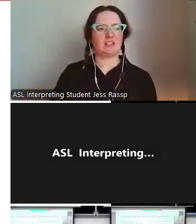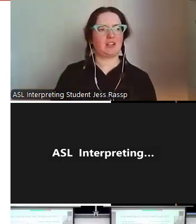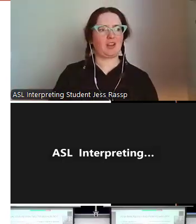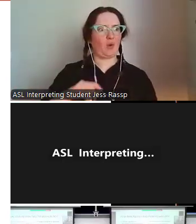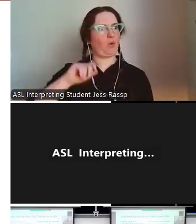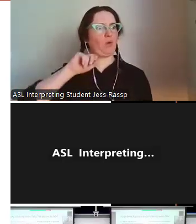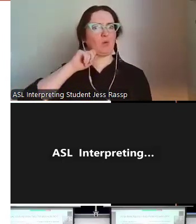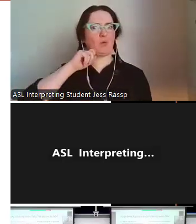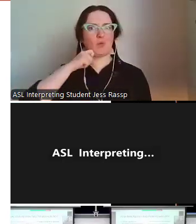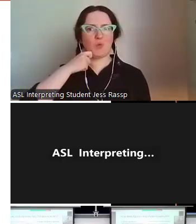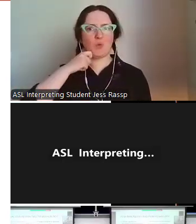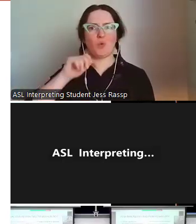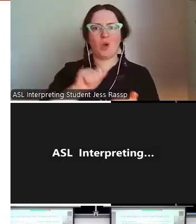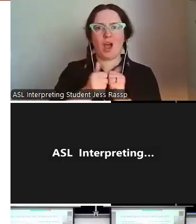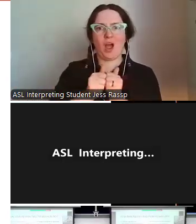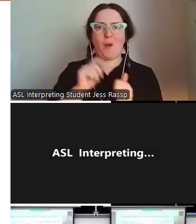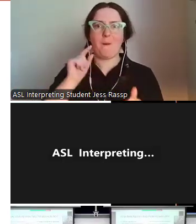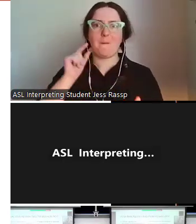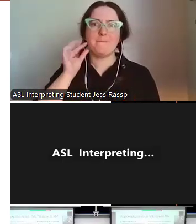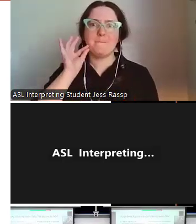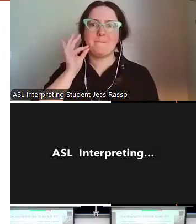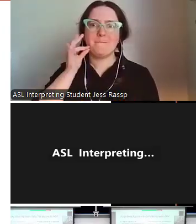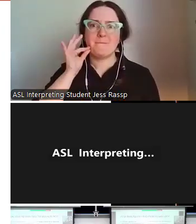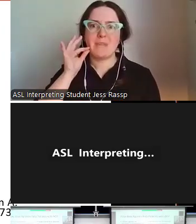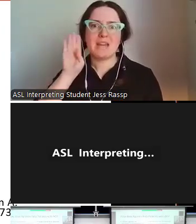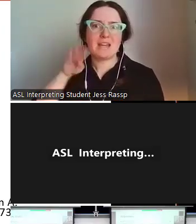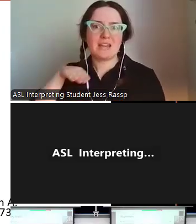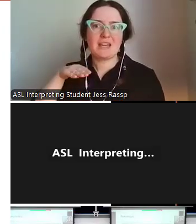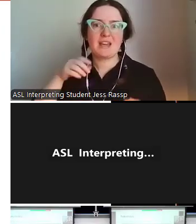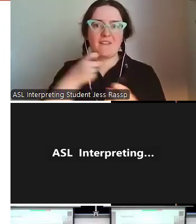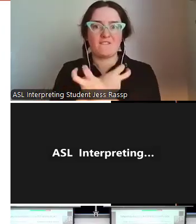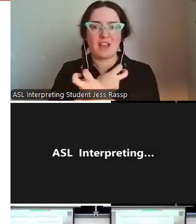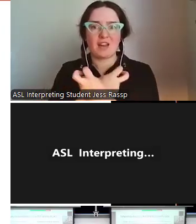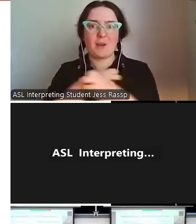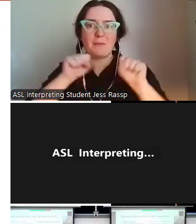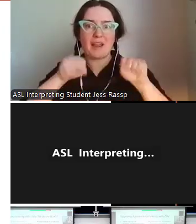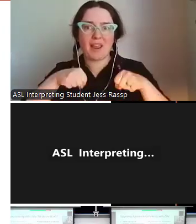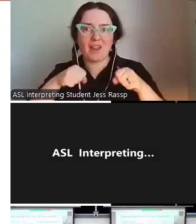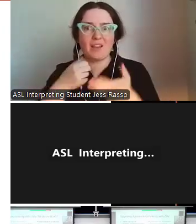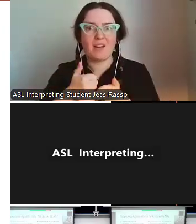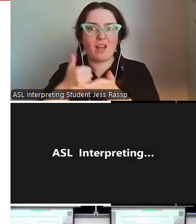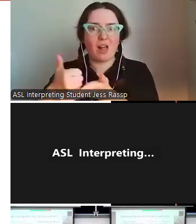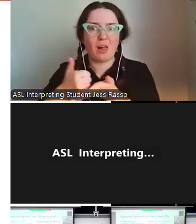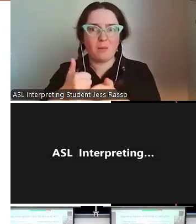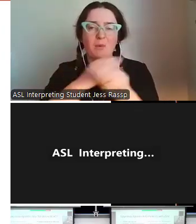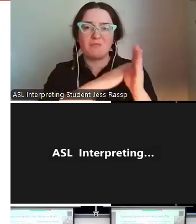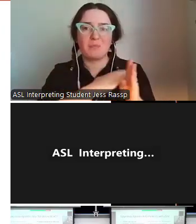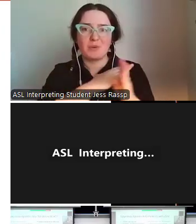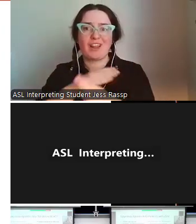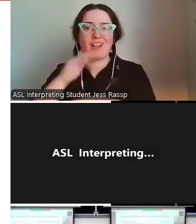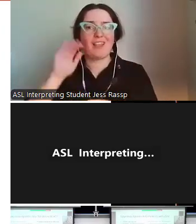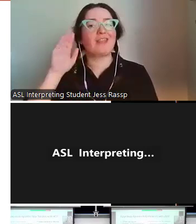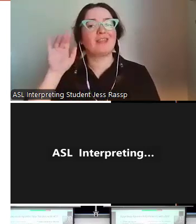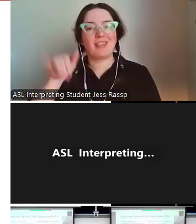venom, right? A part of bee venom can do that. Now, one of the issues with this is that Apamin